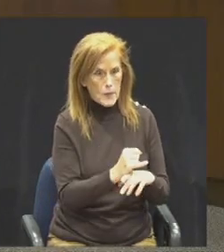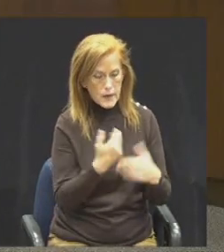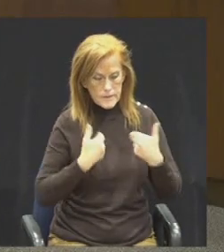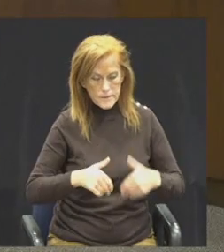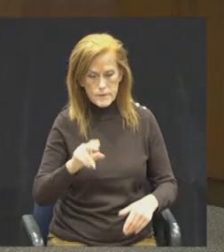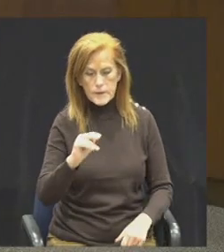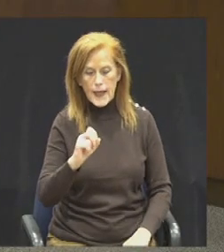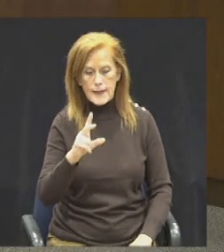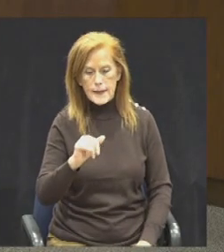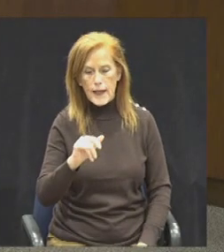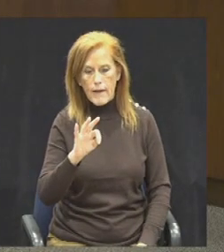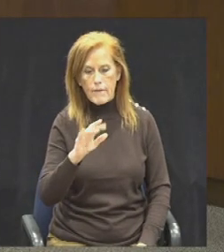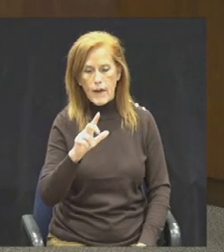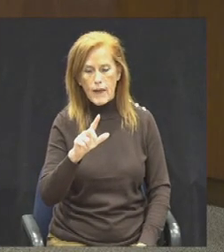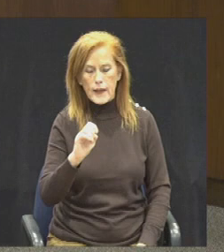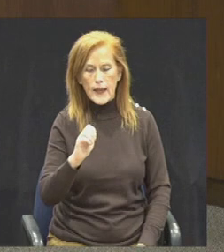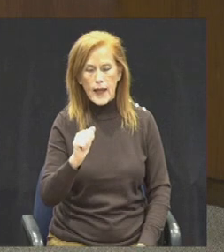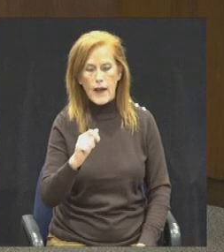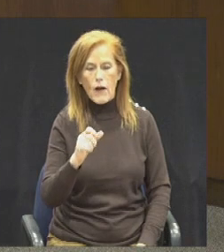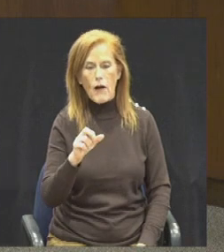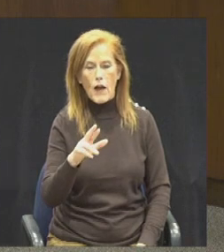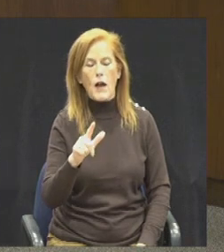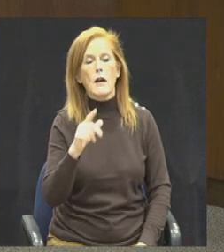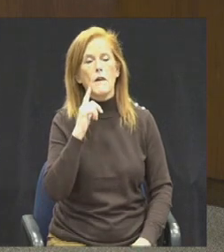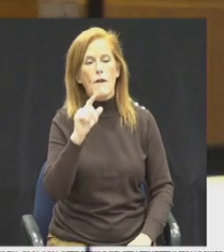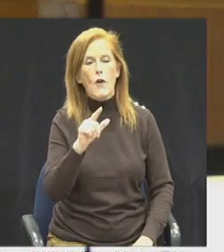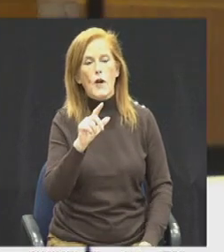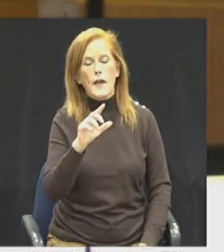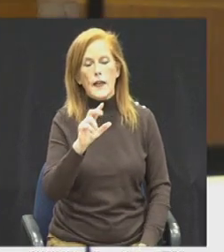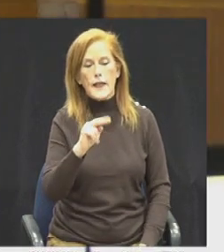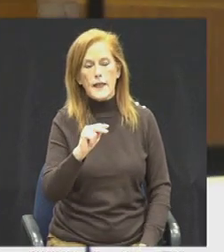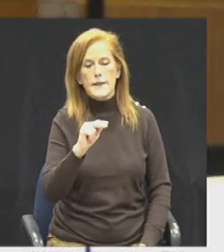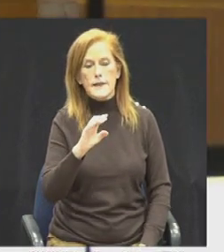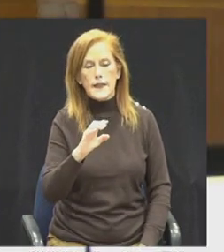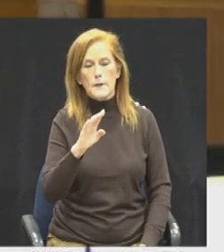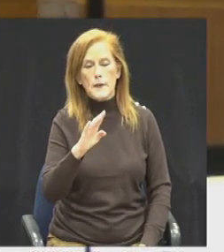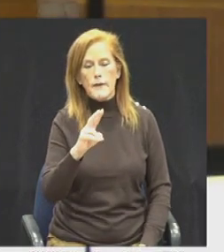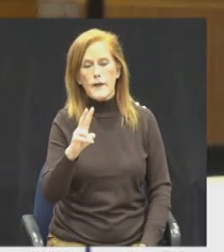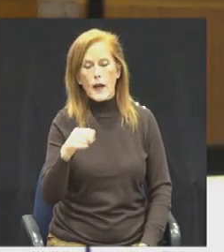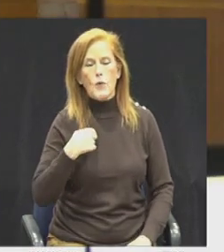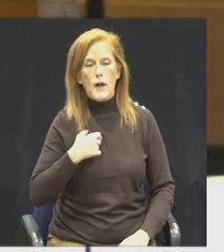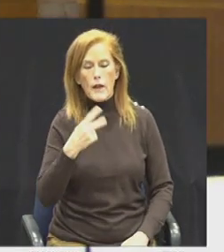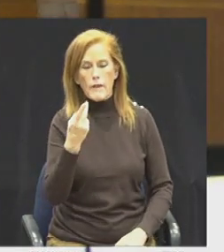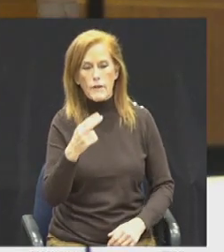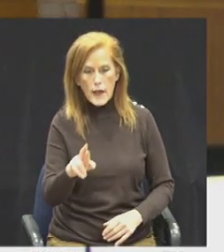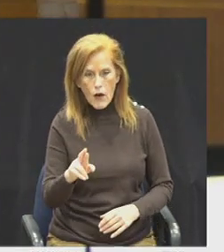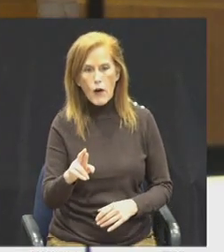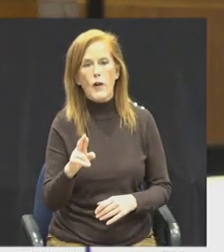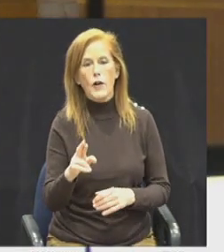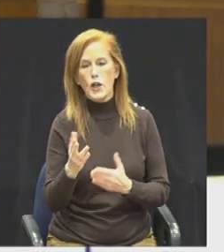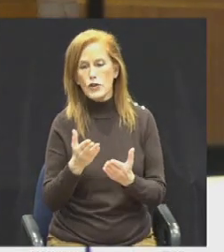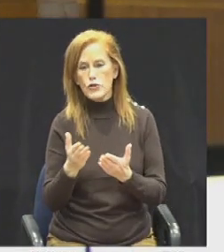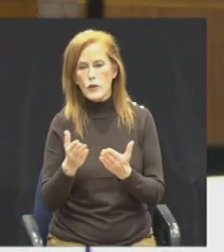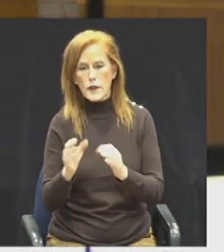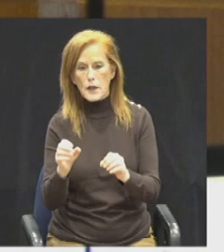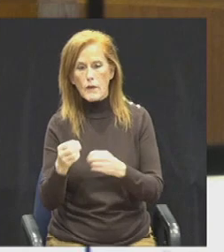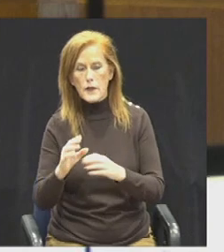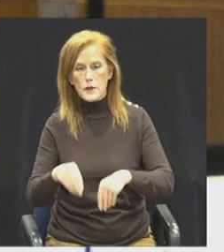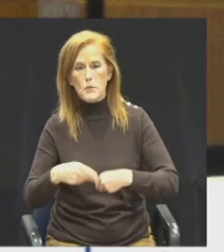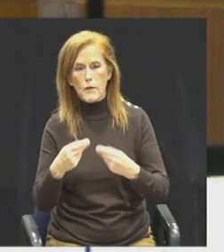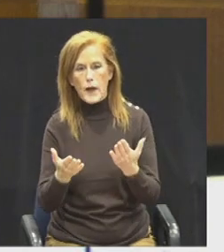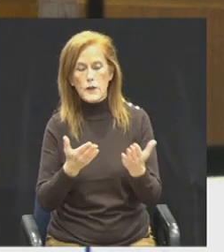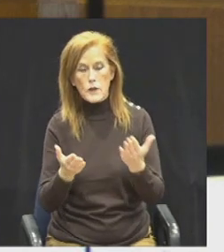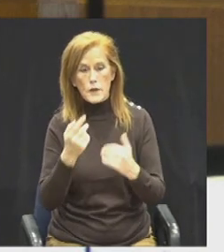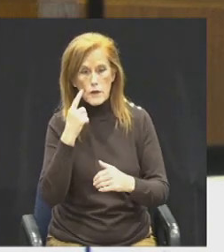And I'm Nancy Floral. I'm with the Nebraska Commission for the Blind and Visually Impaired, and we are the vocational rehabilitation service that